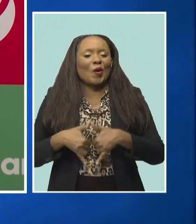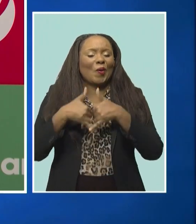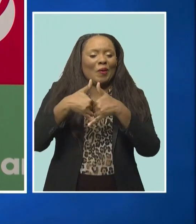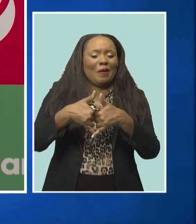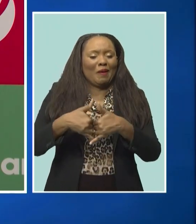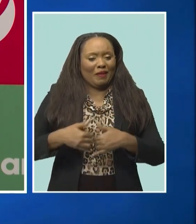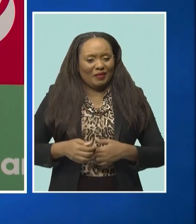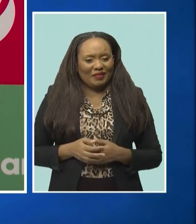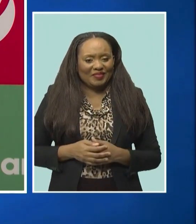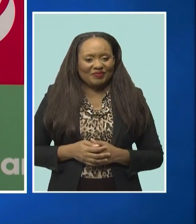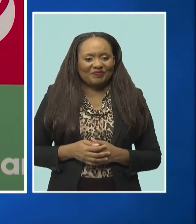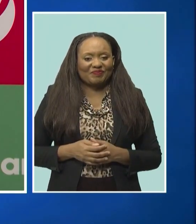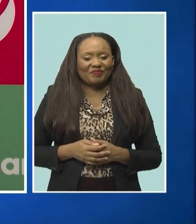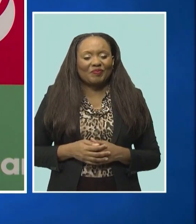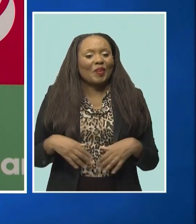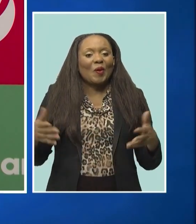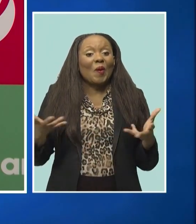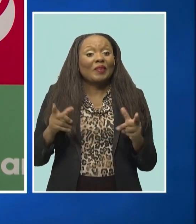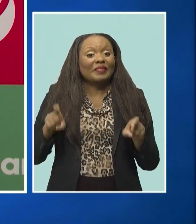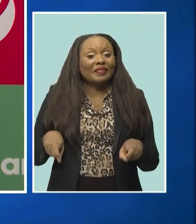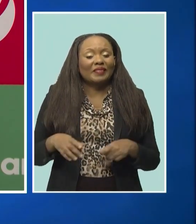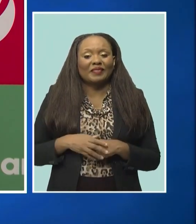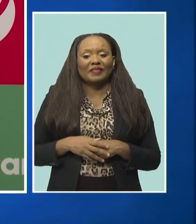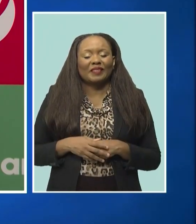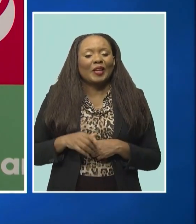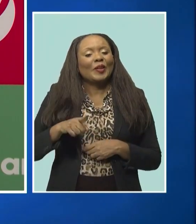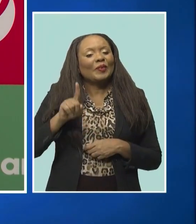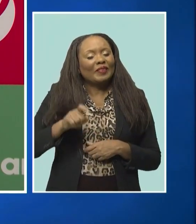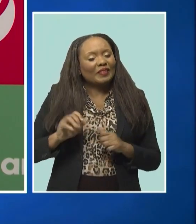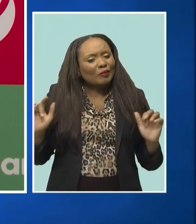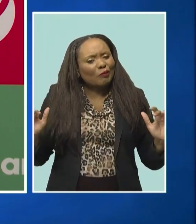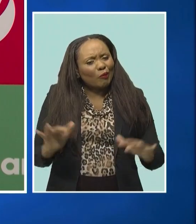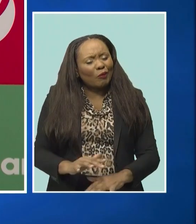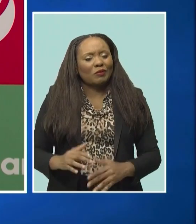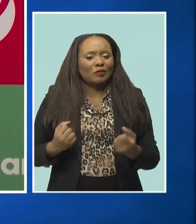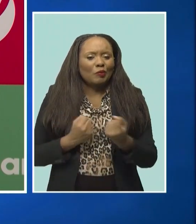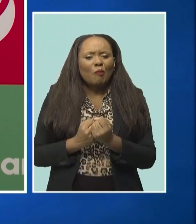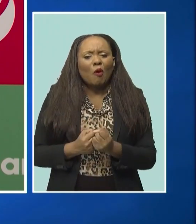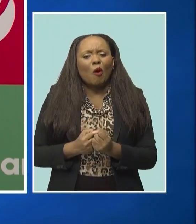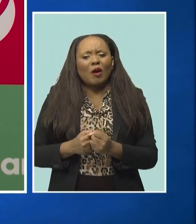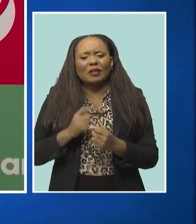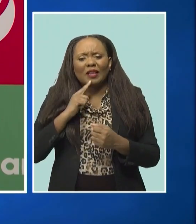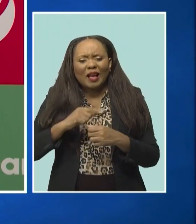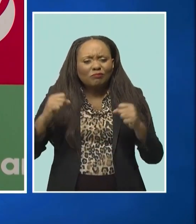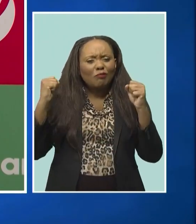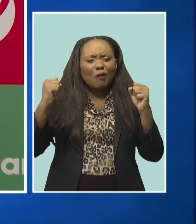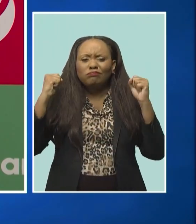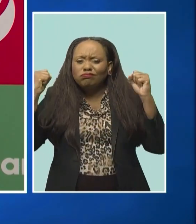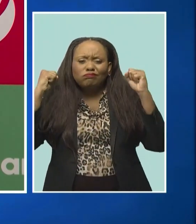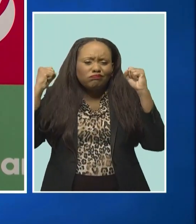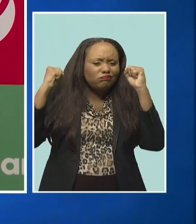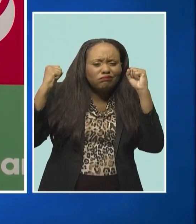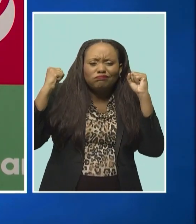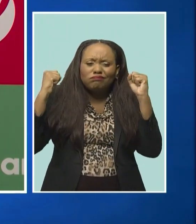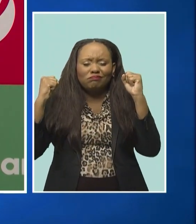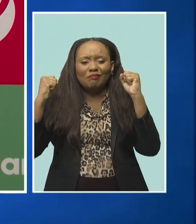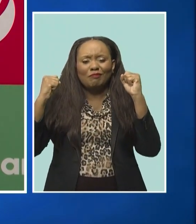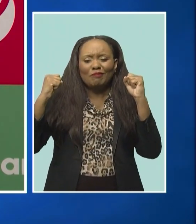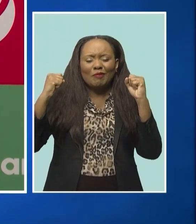The 16 finalists in the Scotiabank Junior Monarch competition have pulled their positions to determine the order of appearance at the